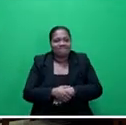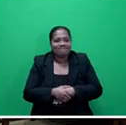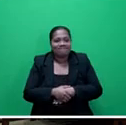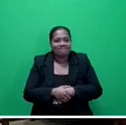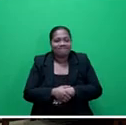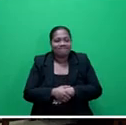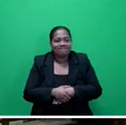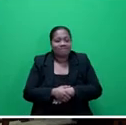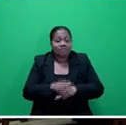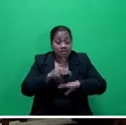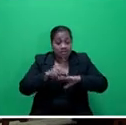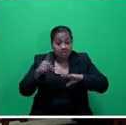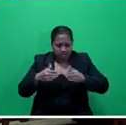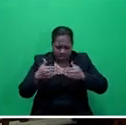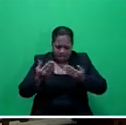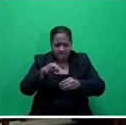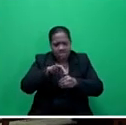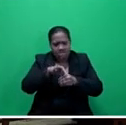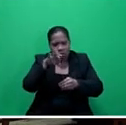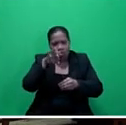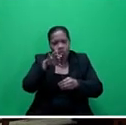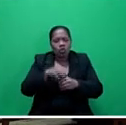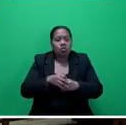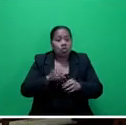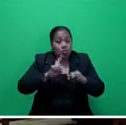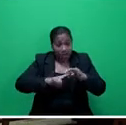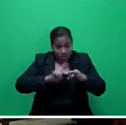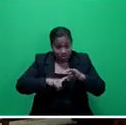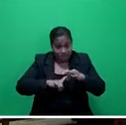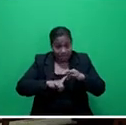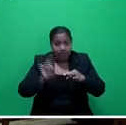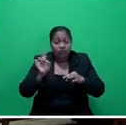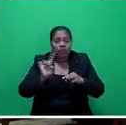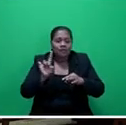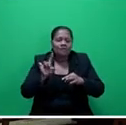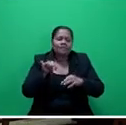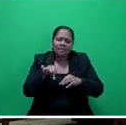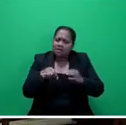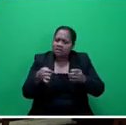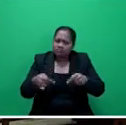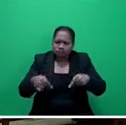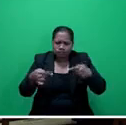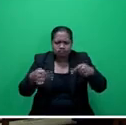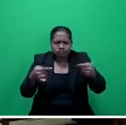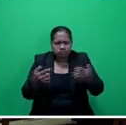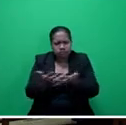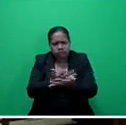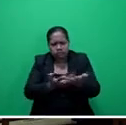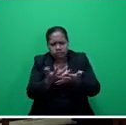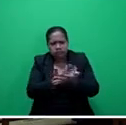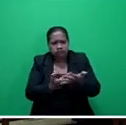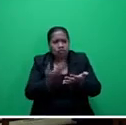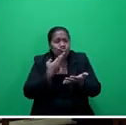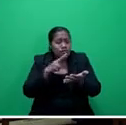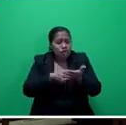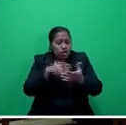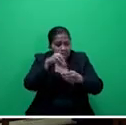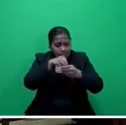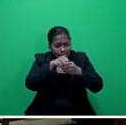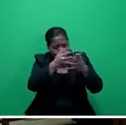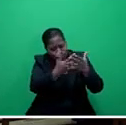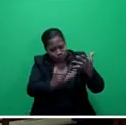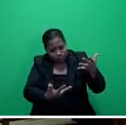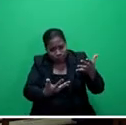The Parliament will now vote, and the question is that the debate on the content of the report